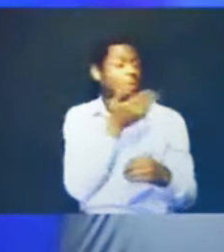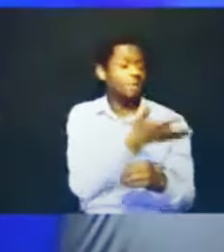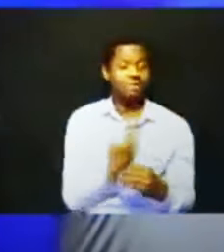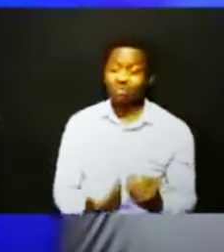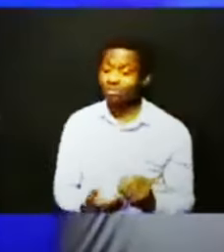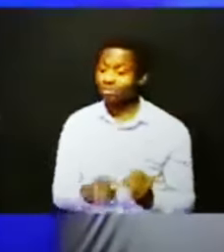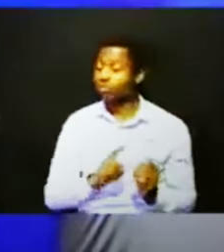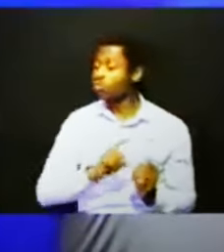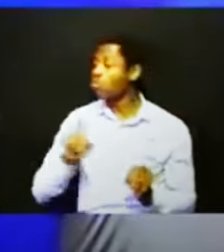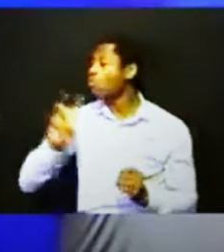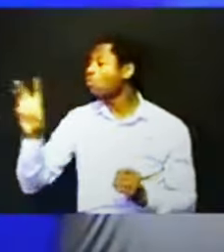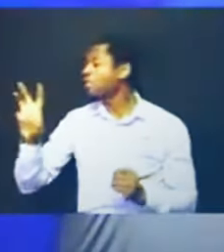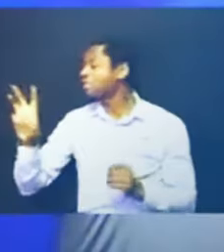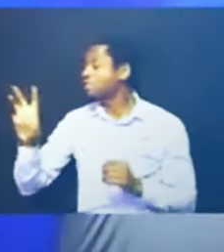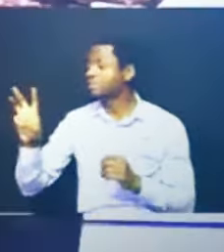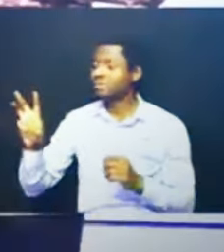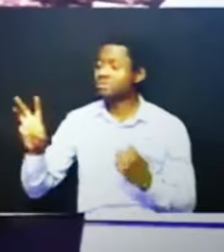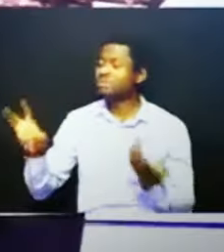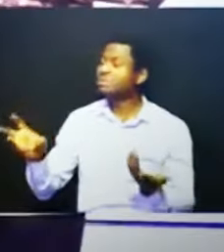do not find him.